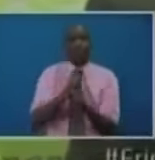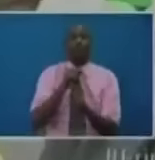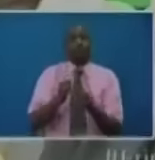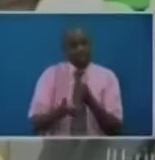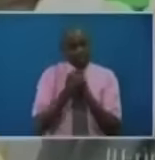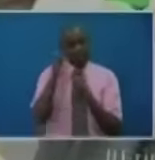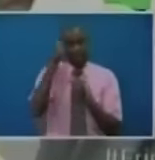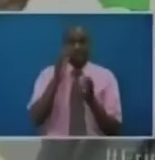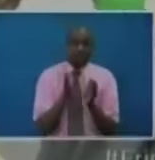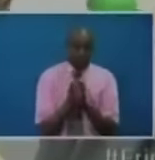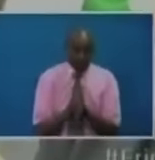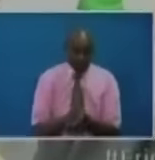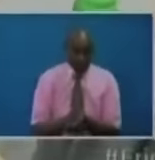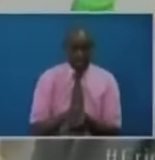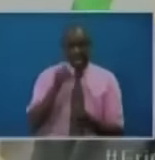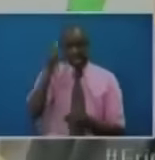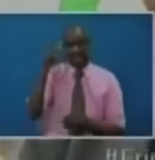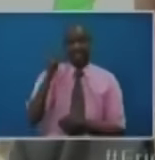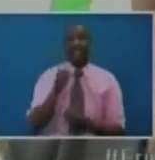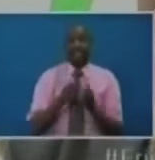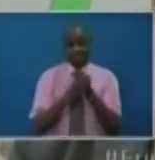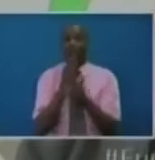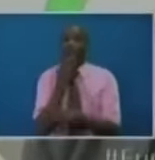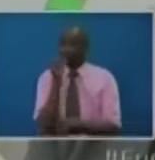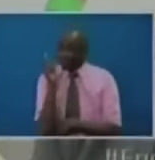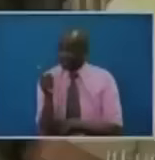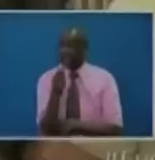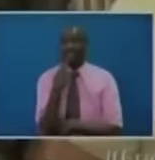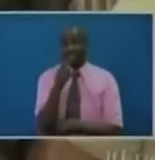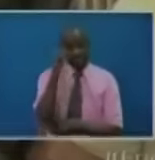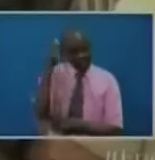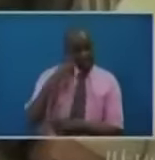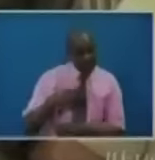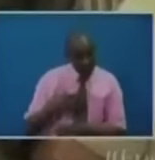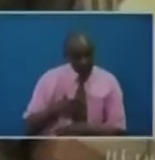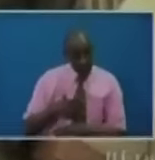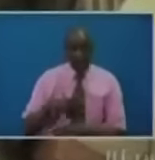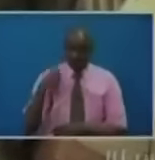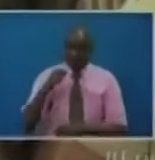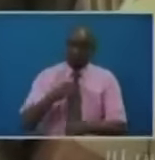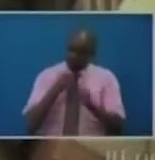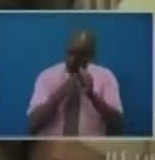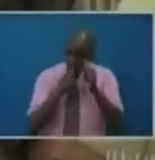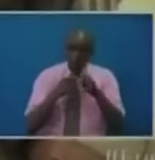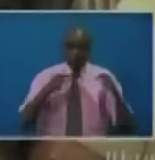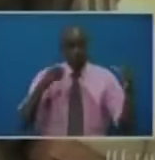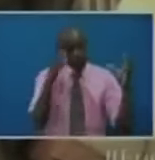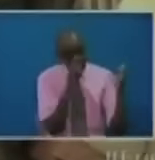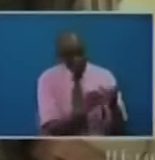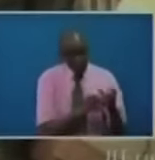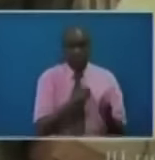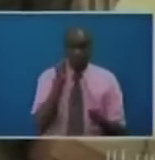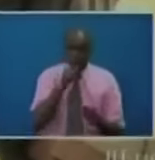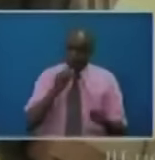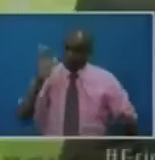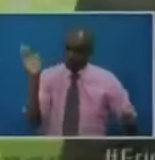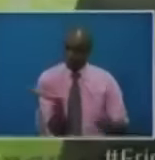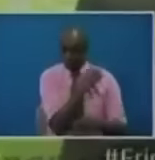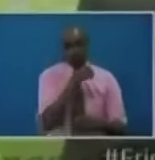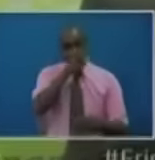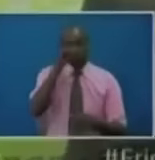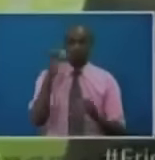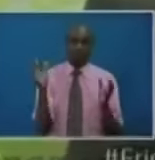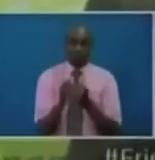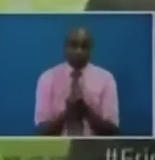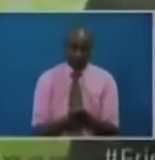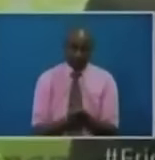Kenya. The NC leader Musalia Mudavadi calling upon Kenyans to rally behind the opposition to oust Jubilee. Kenya